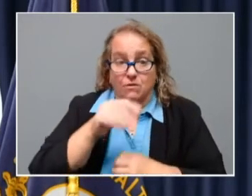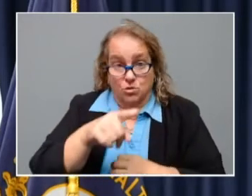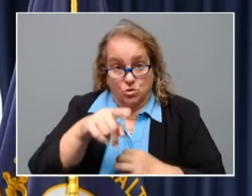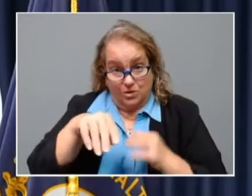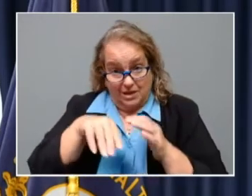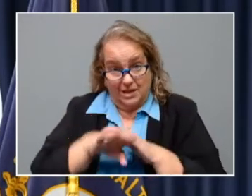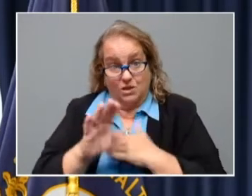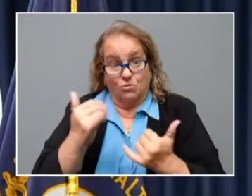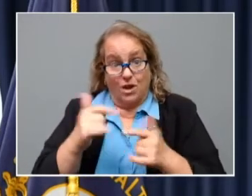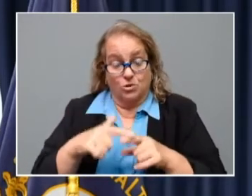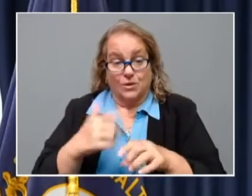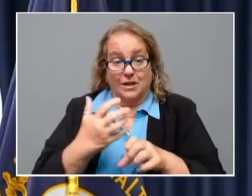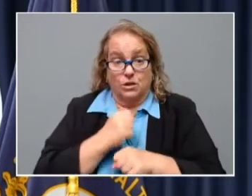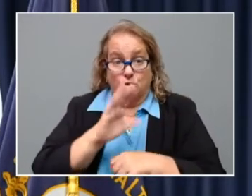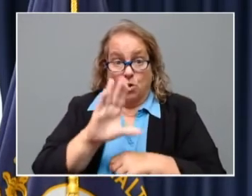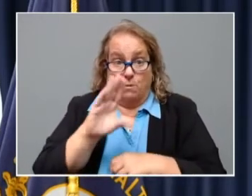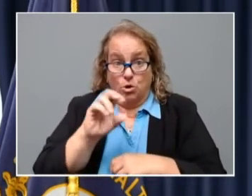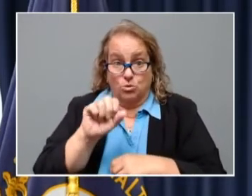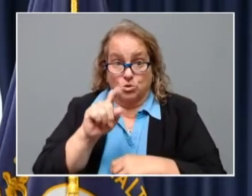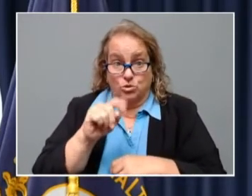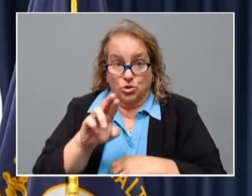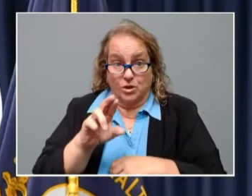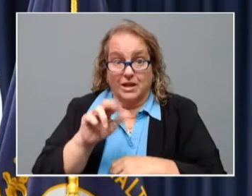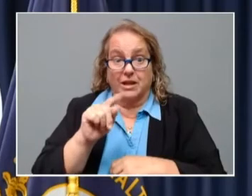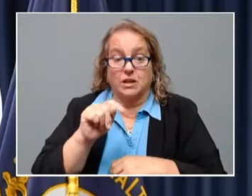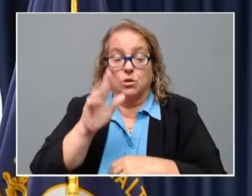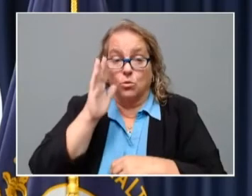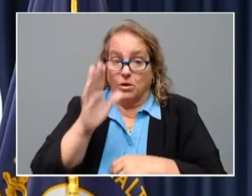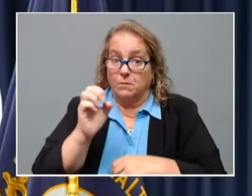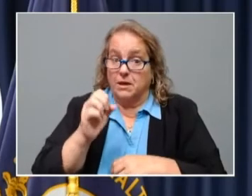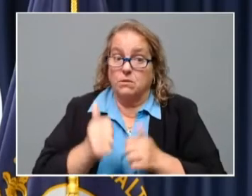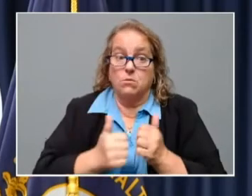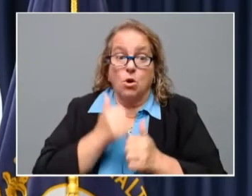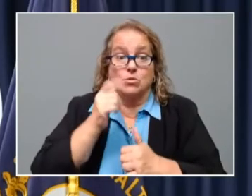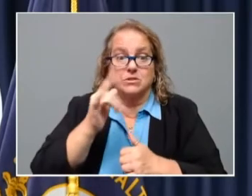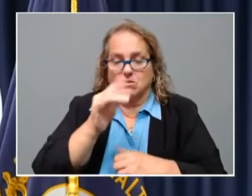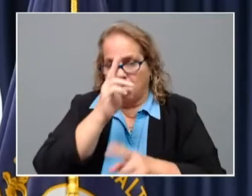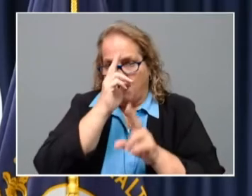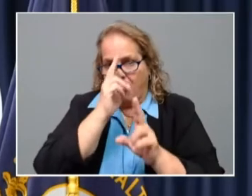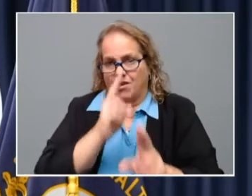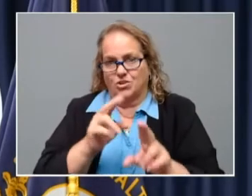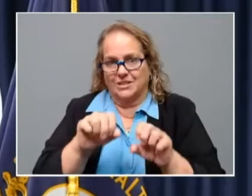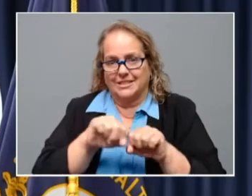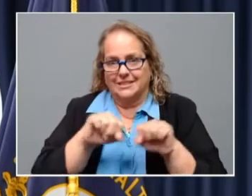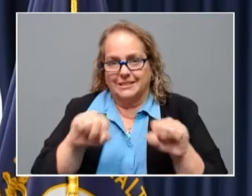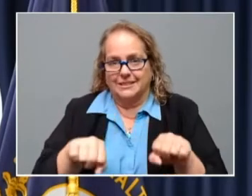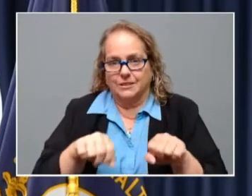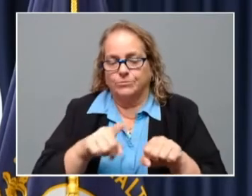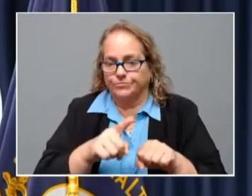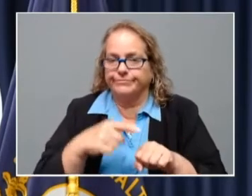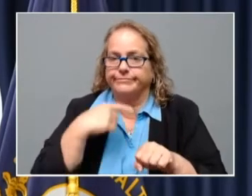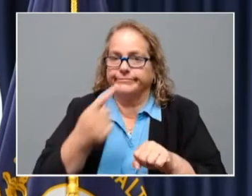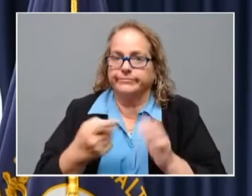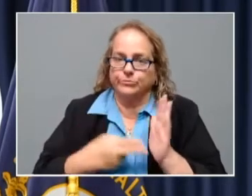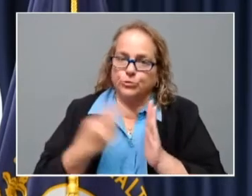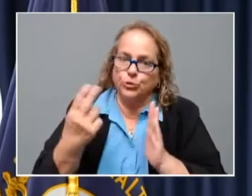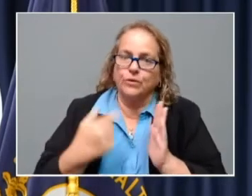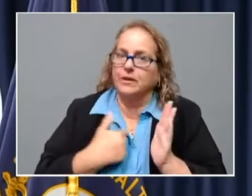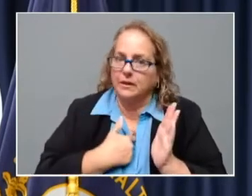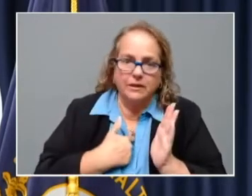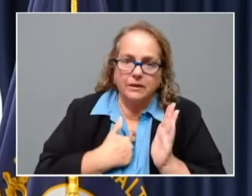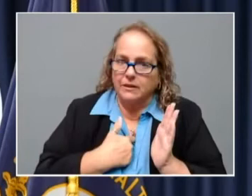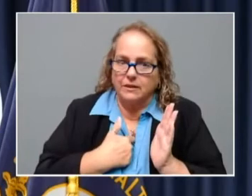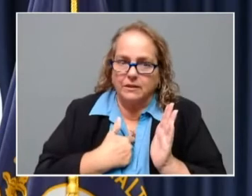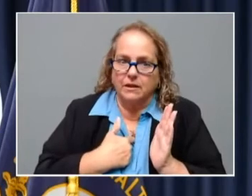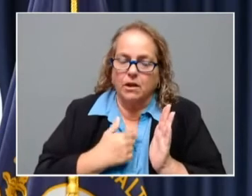to get your booster, it's going to primarily be the honor system, but they are going to be able to see which vaccine